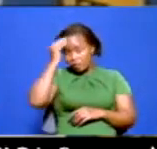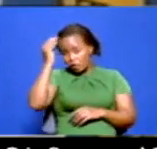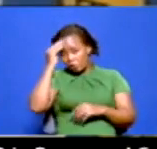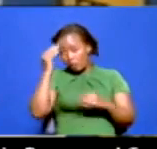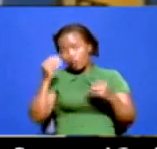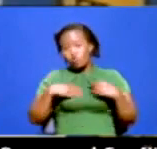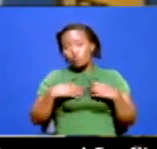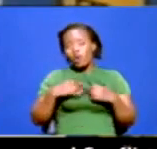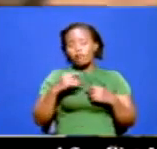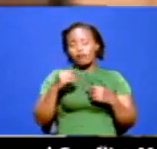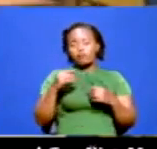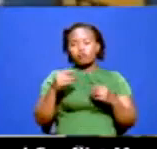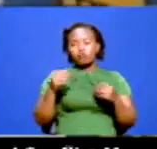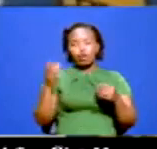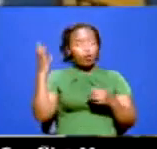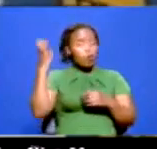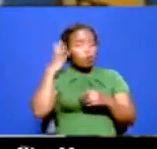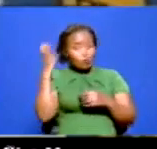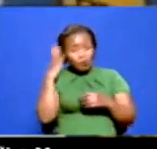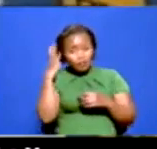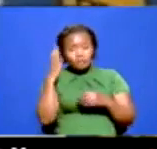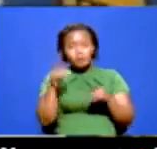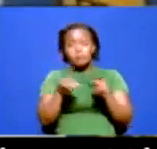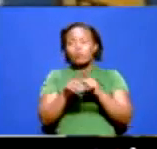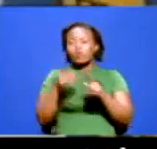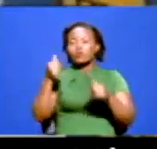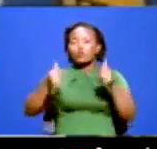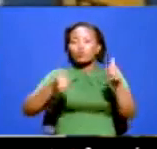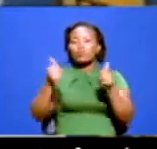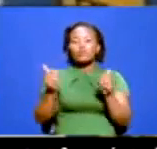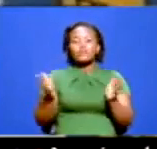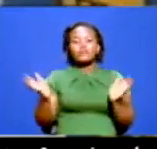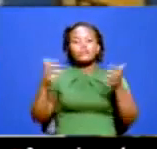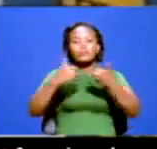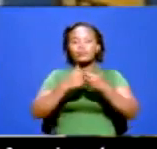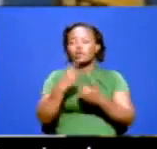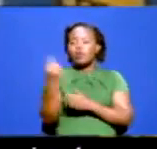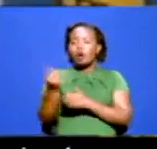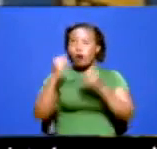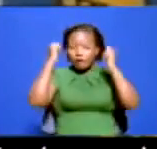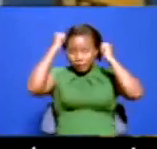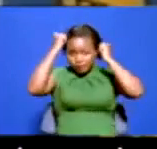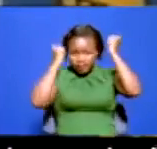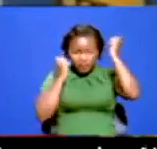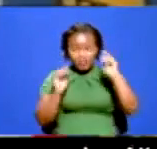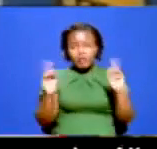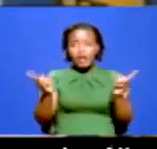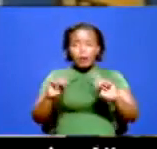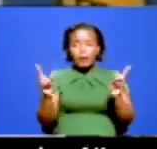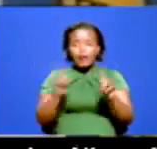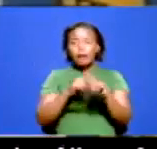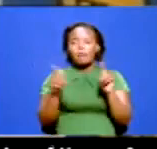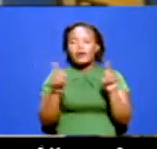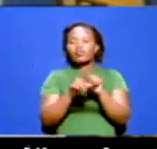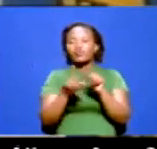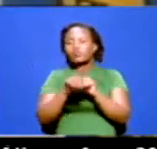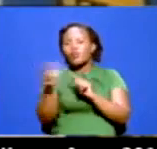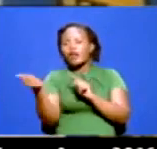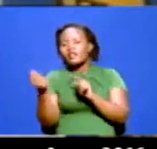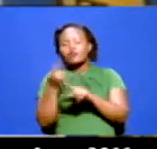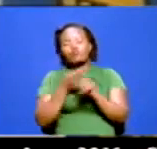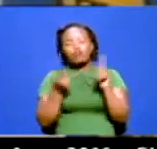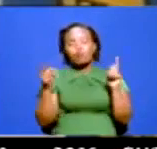Defence Studies, which brings together not just military but civilians from across